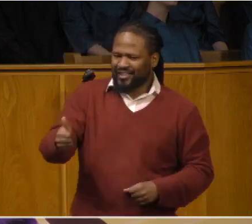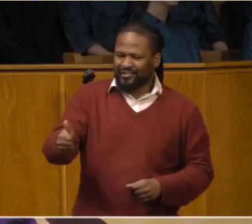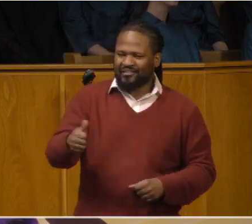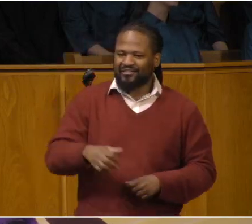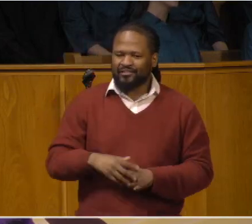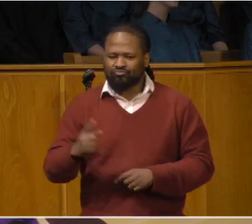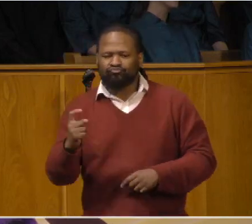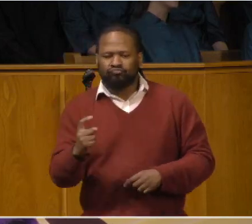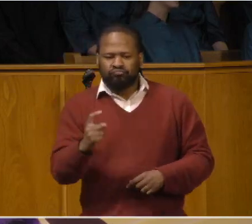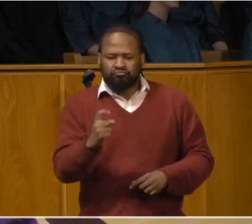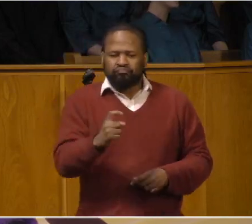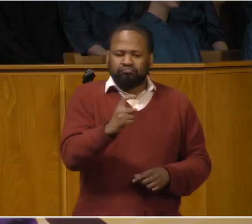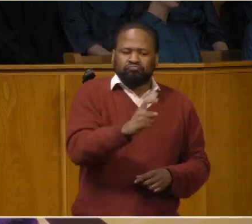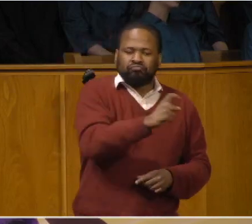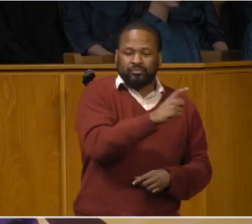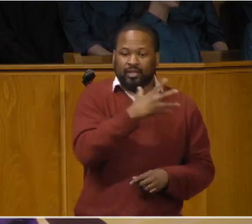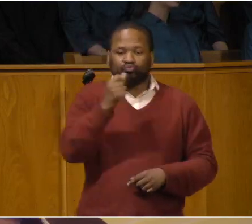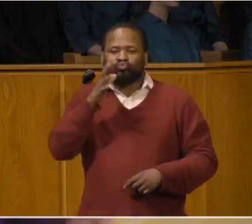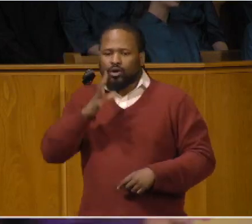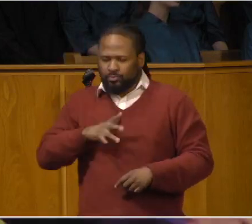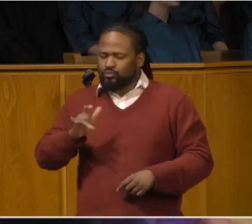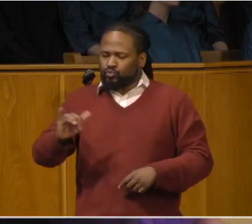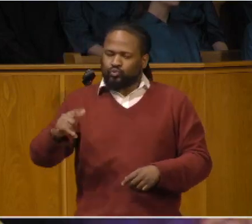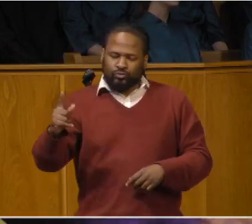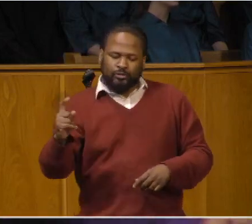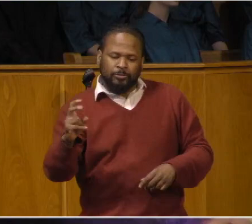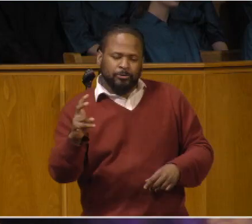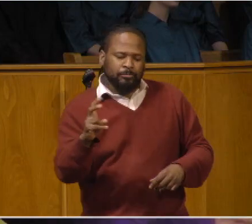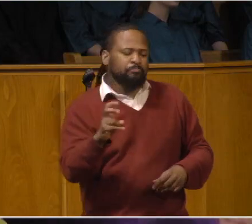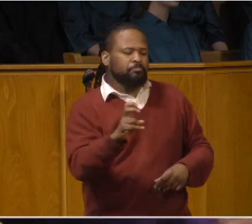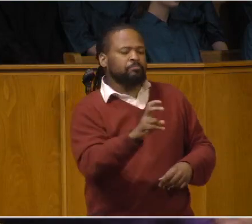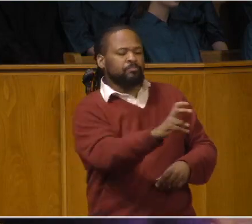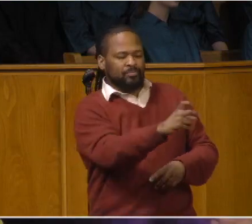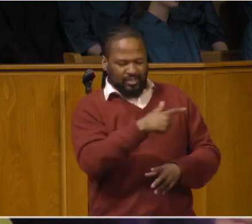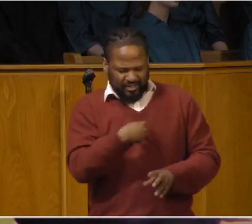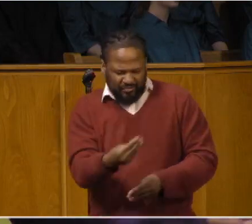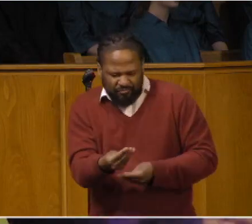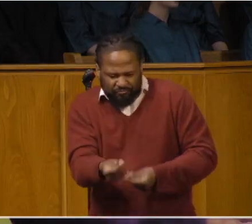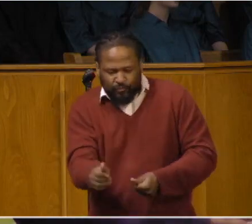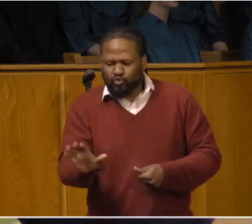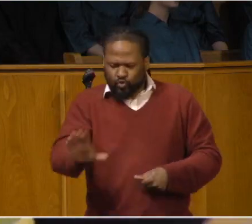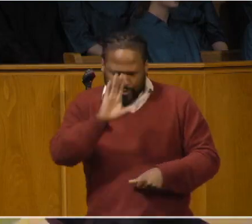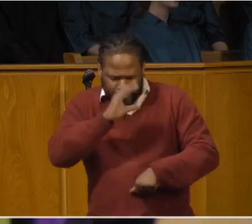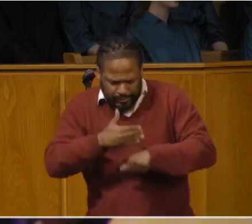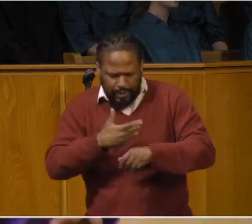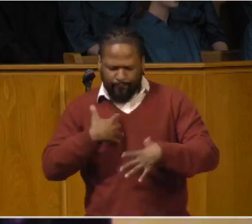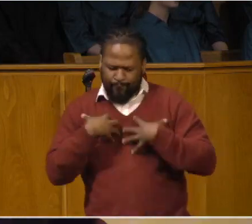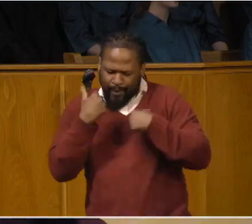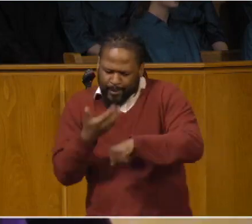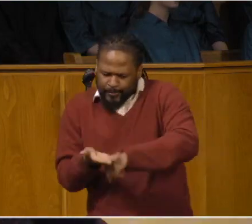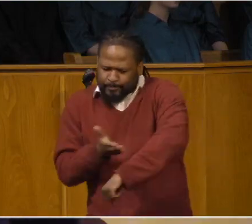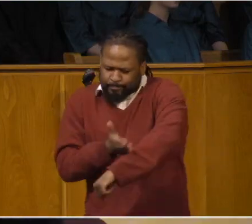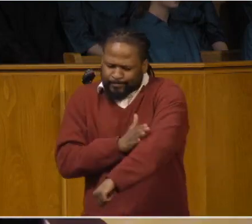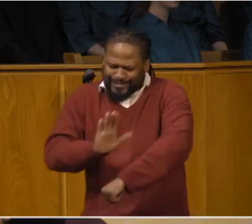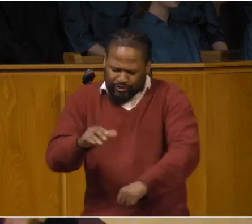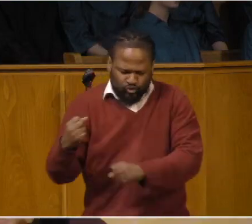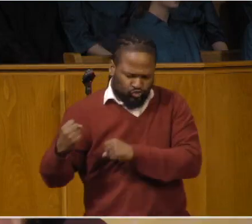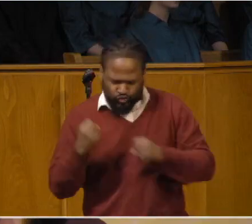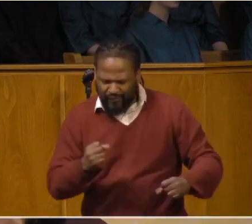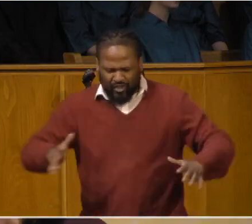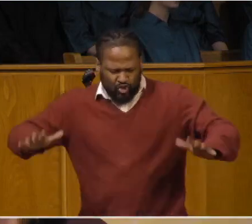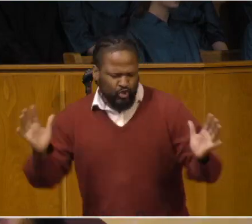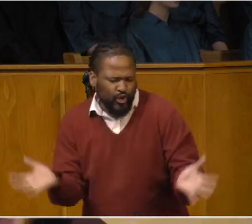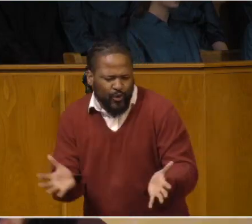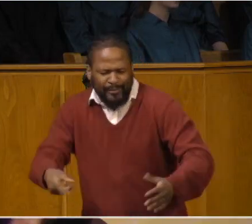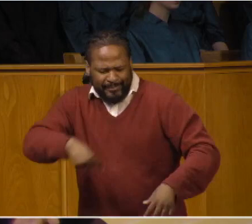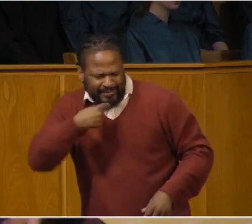Rejuvenate yourself and Ishmael. Go nurture your son and help him to regain his strength. Encourage him, saying, you shall be a great